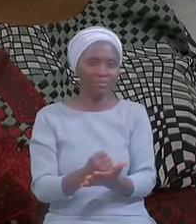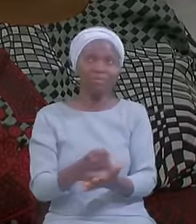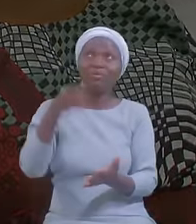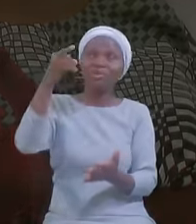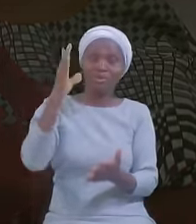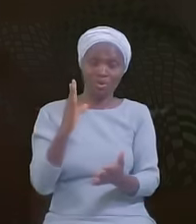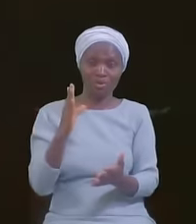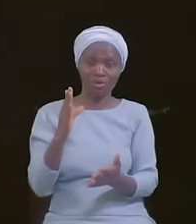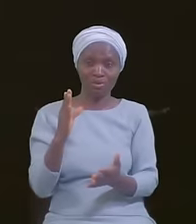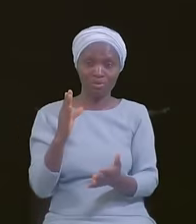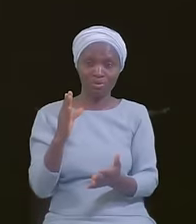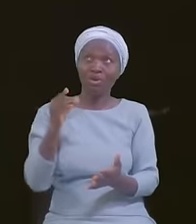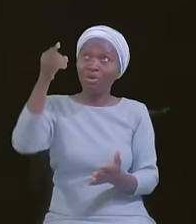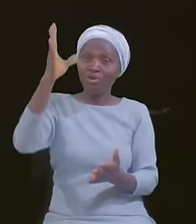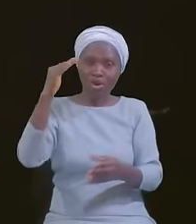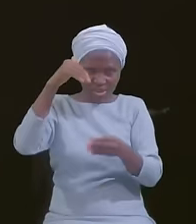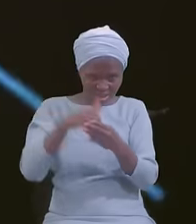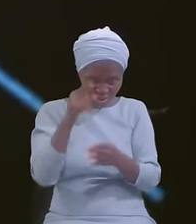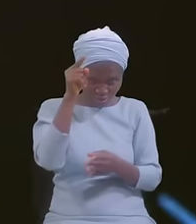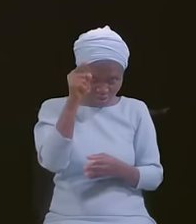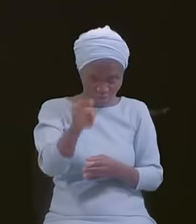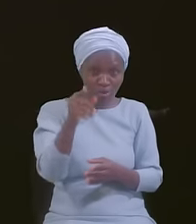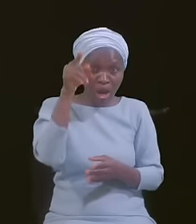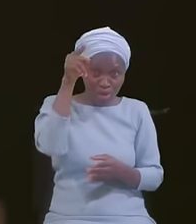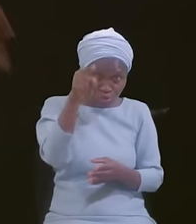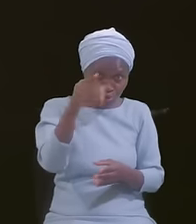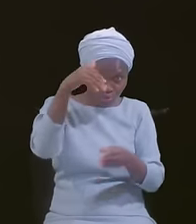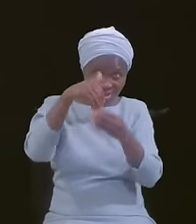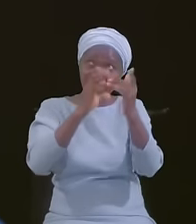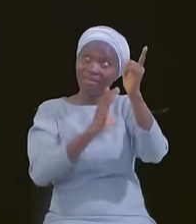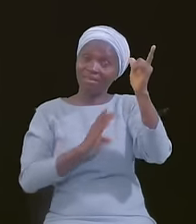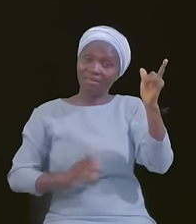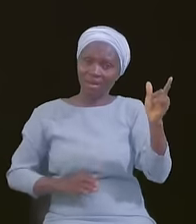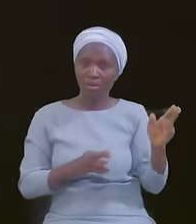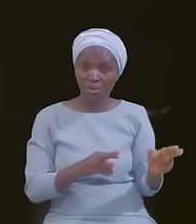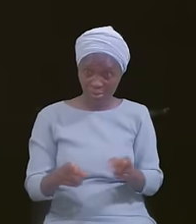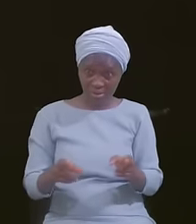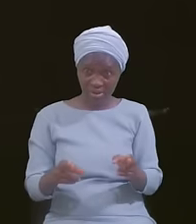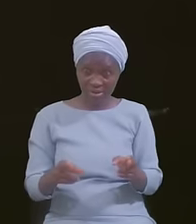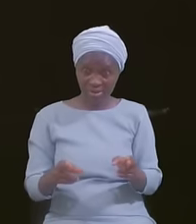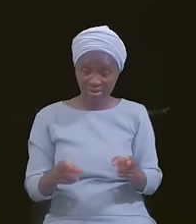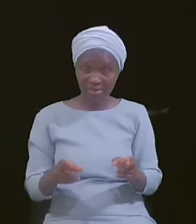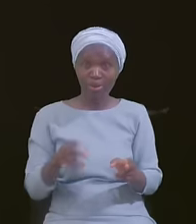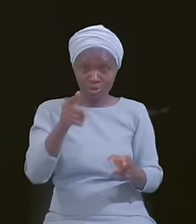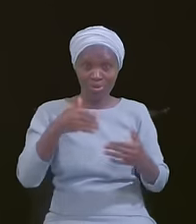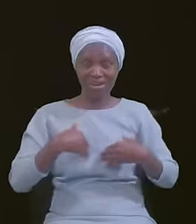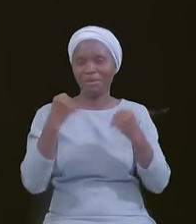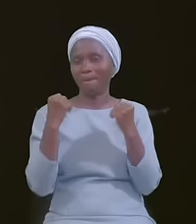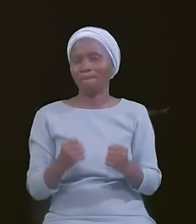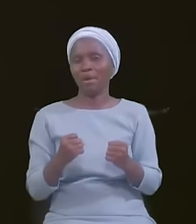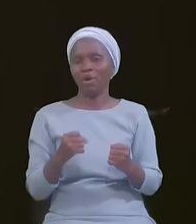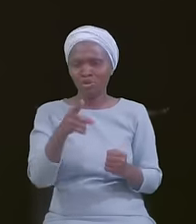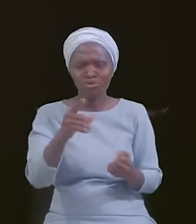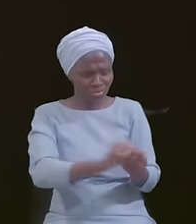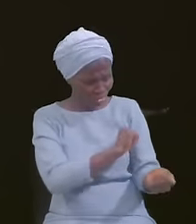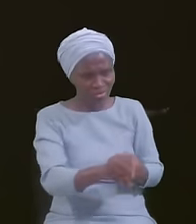God and you, God in you, you in Christ. Already, you have the power, destroy